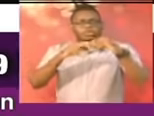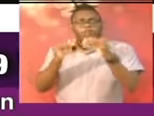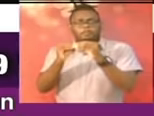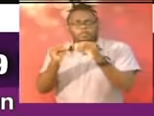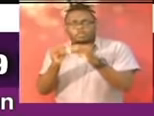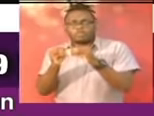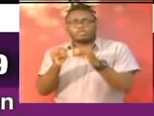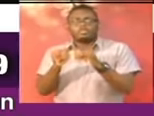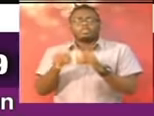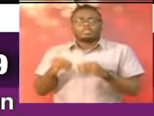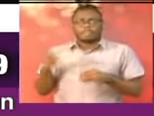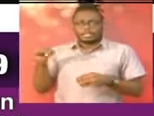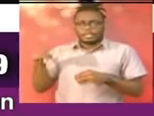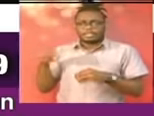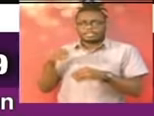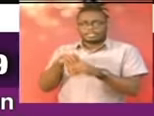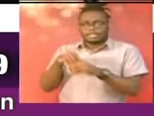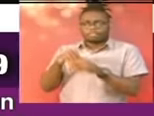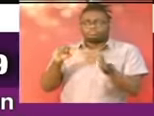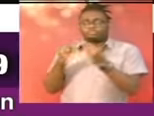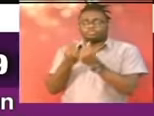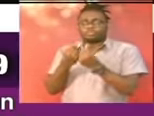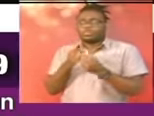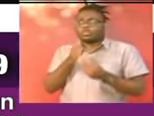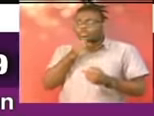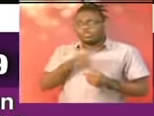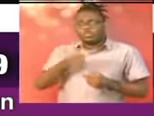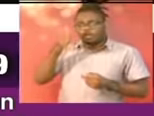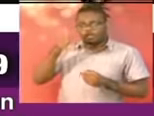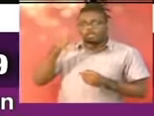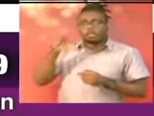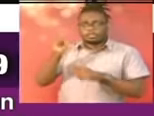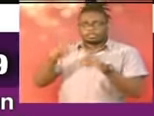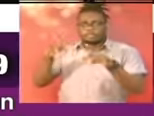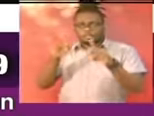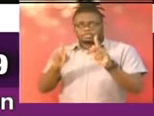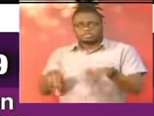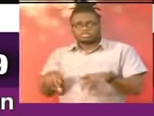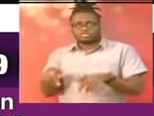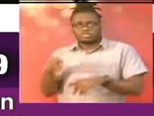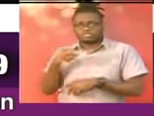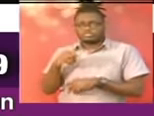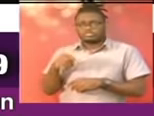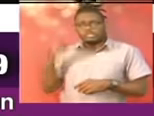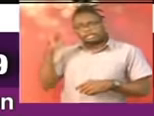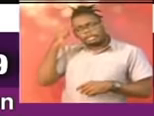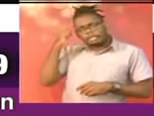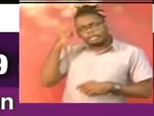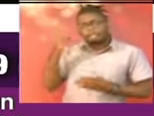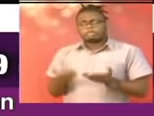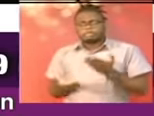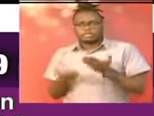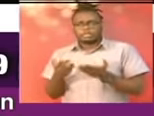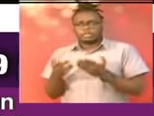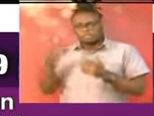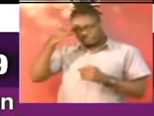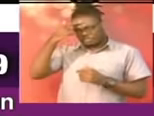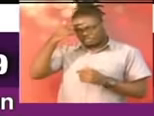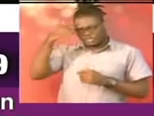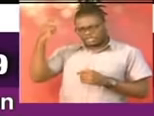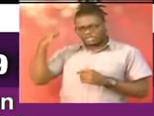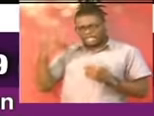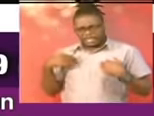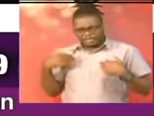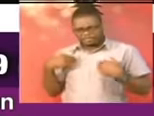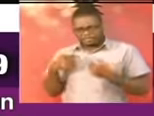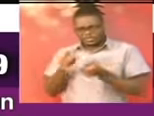nation. Do you think that it might be connected to variants that are around in the population?